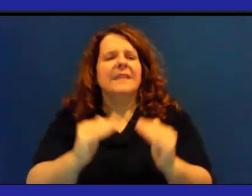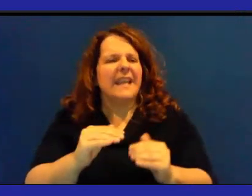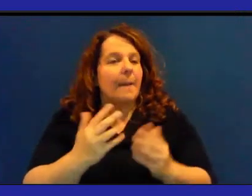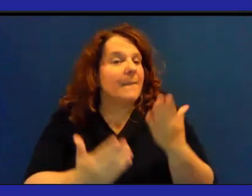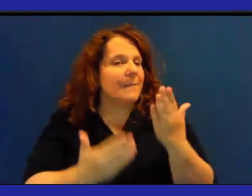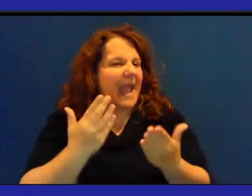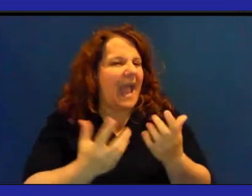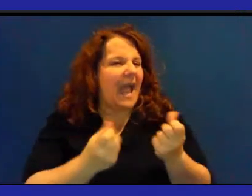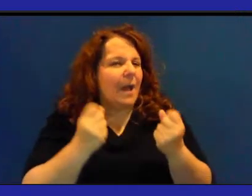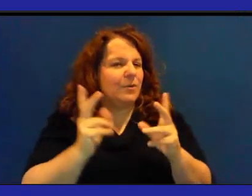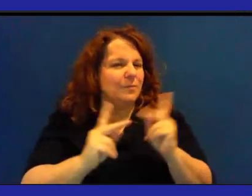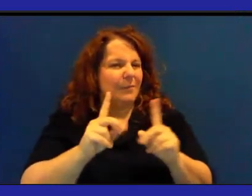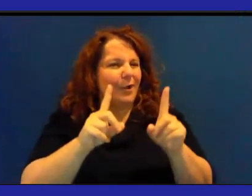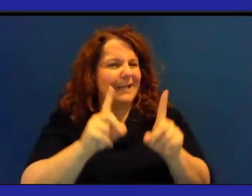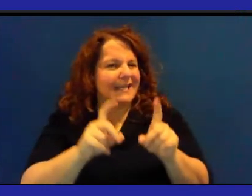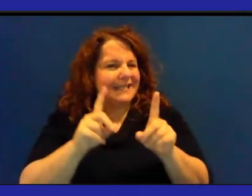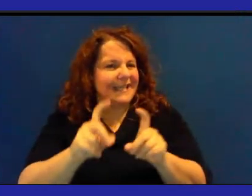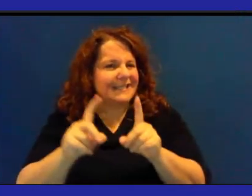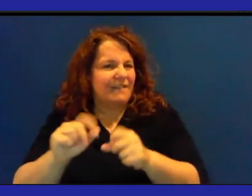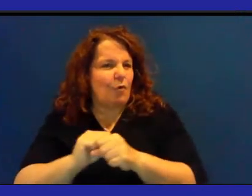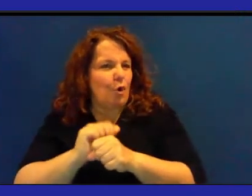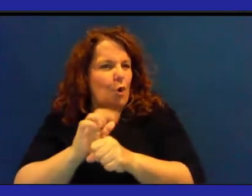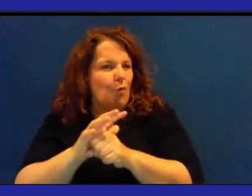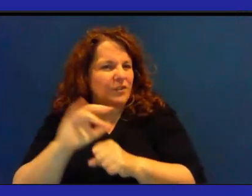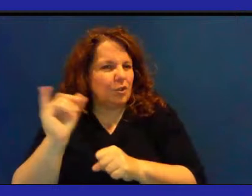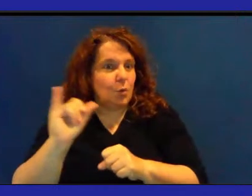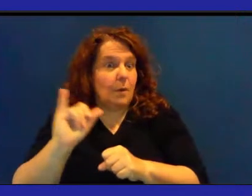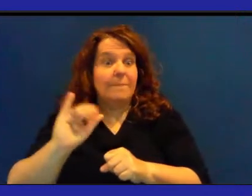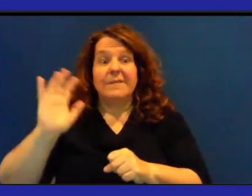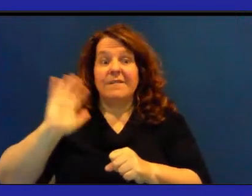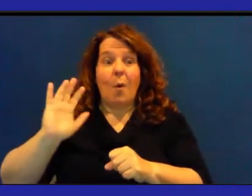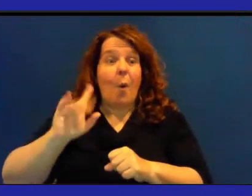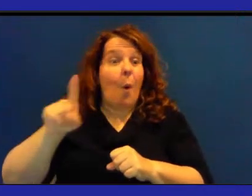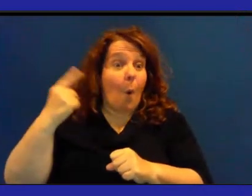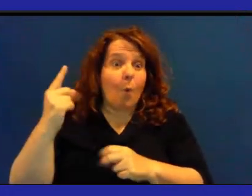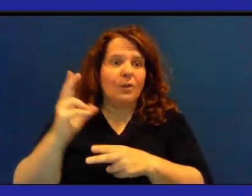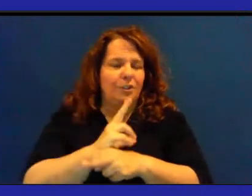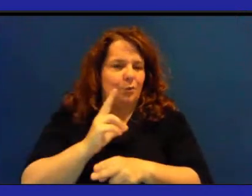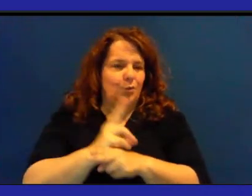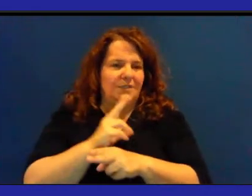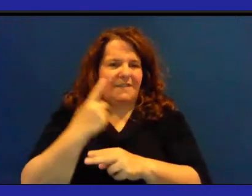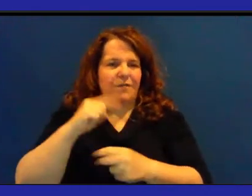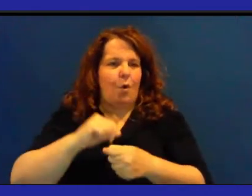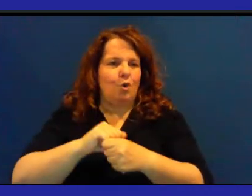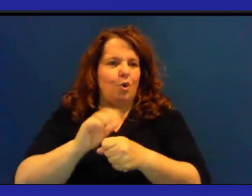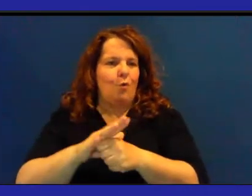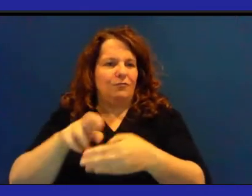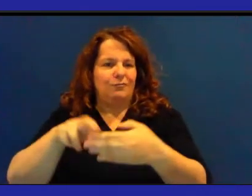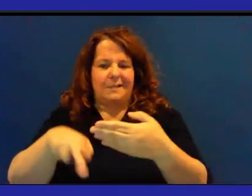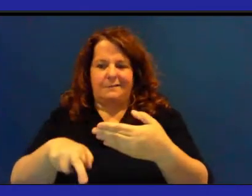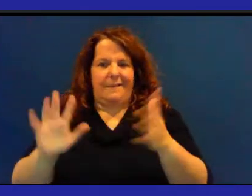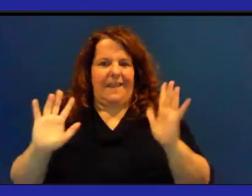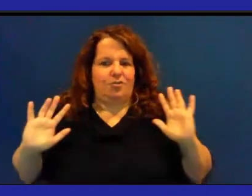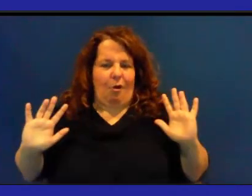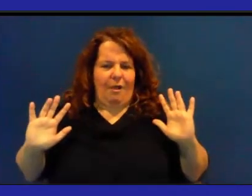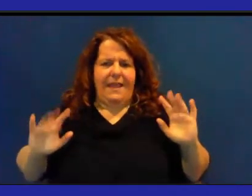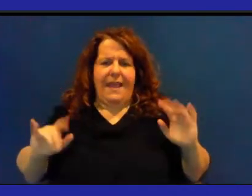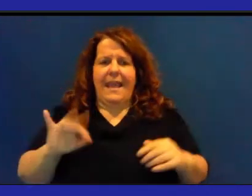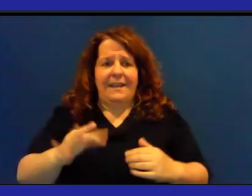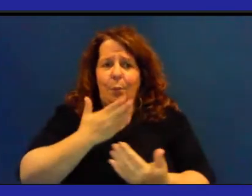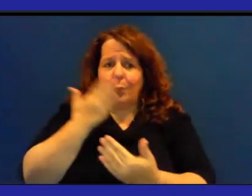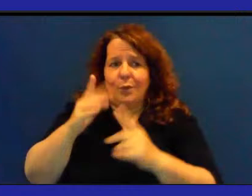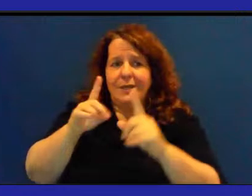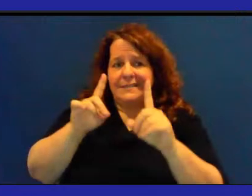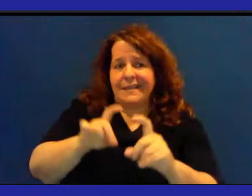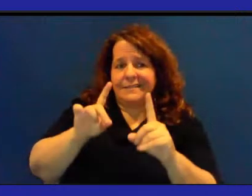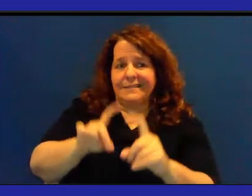people are getting tested for COVID as well. So some people only used it for COVID results. And if you're not getting tested as often